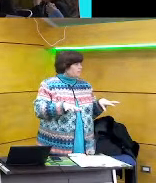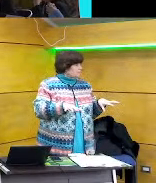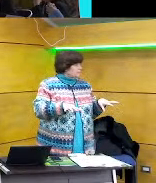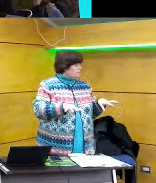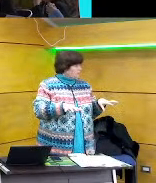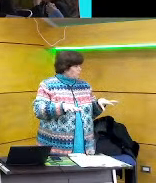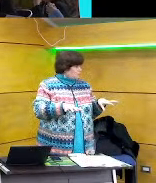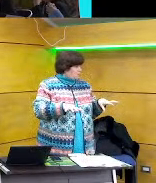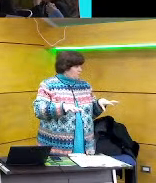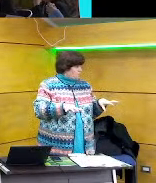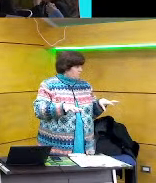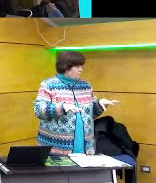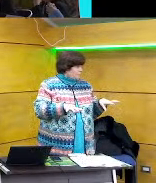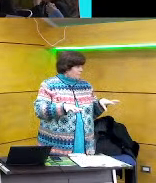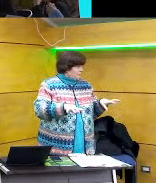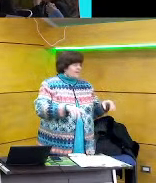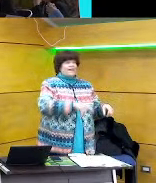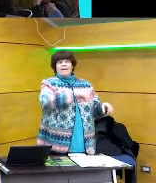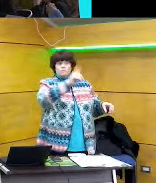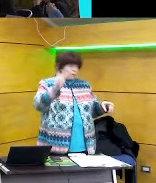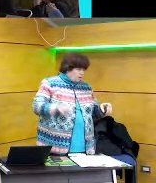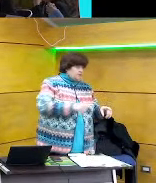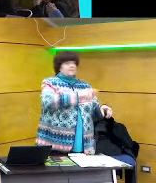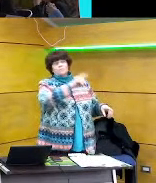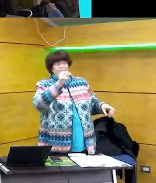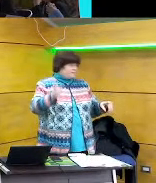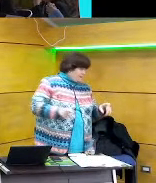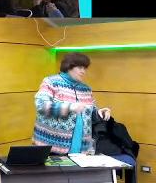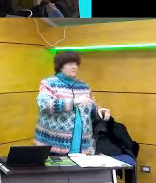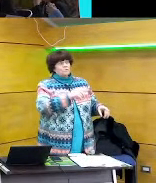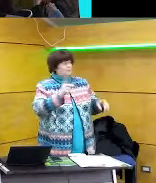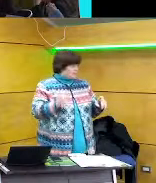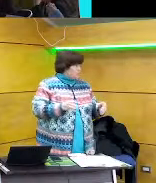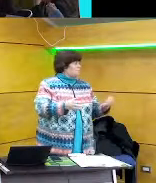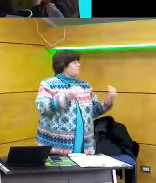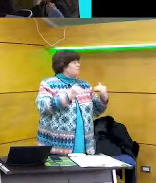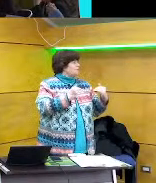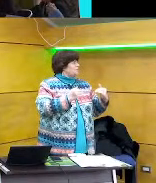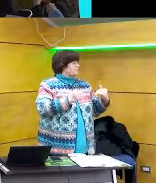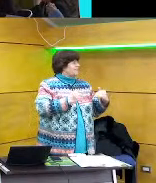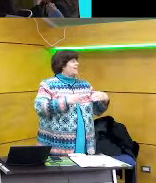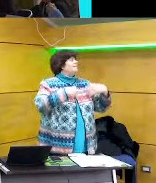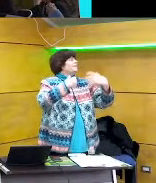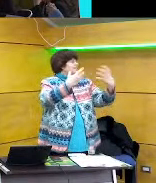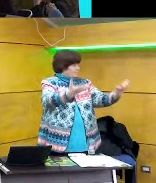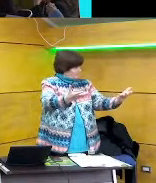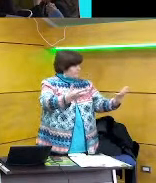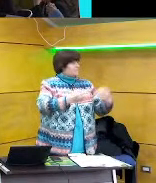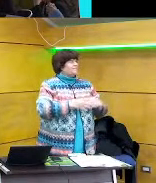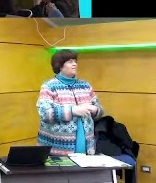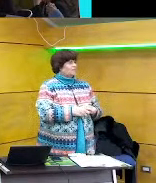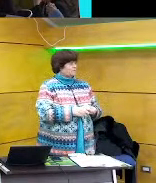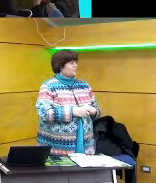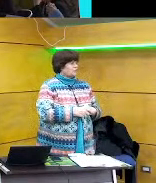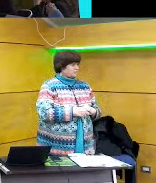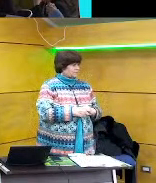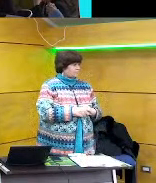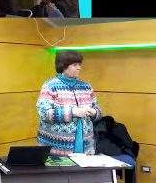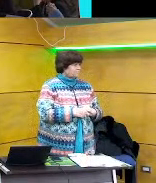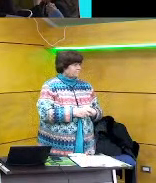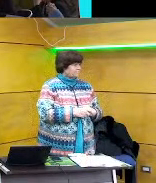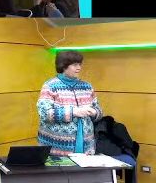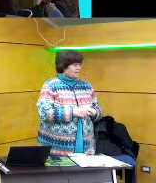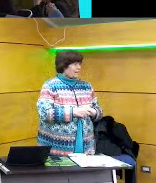in the comforts of your own home and watch it as many times as you want to before you decide to send off the